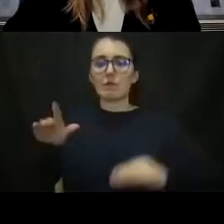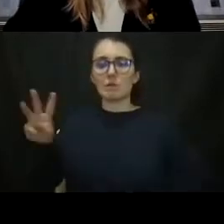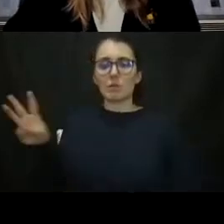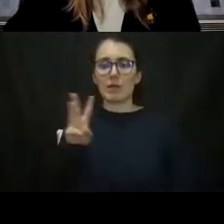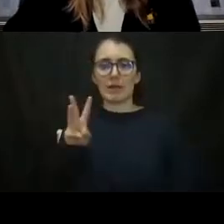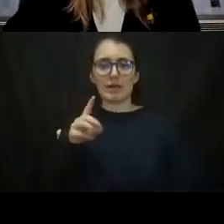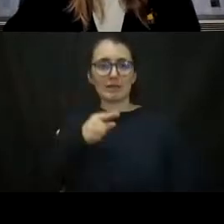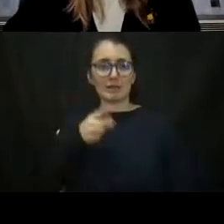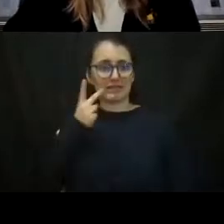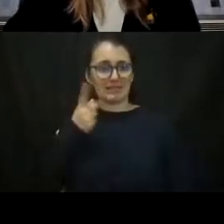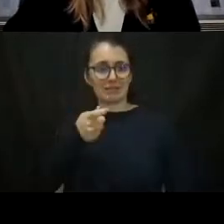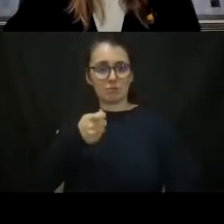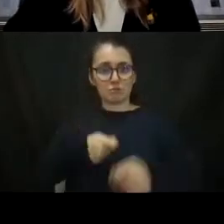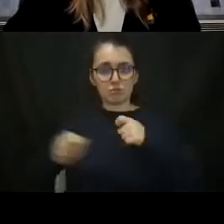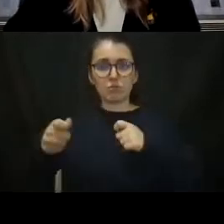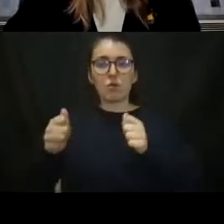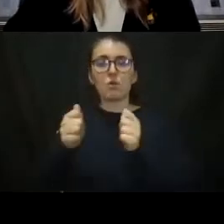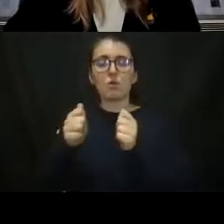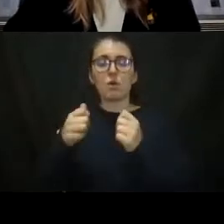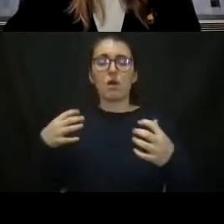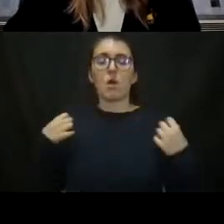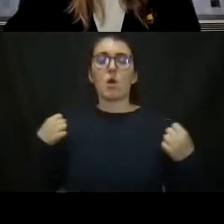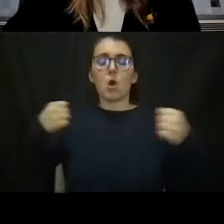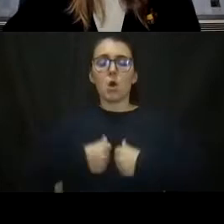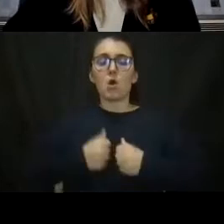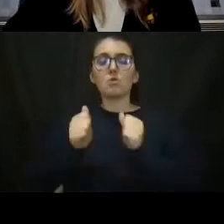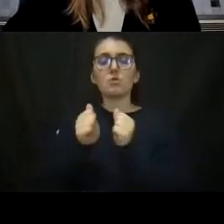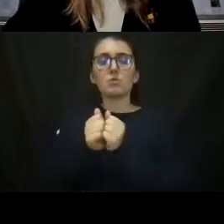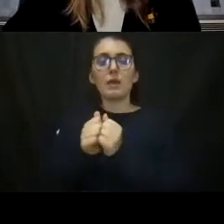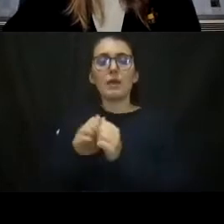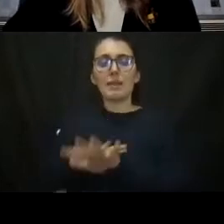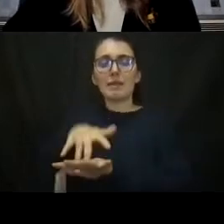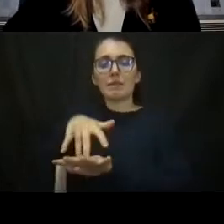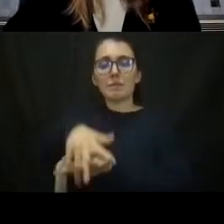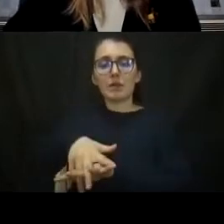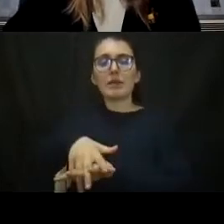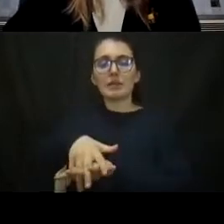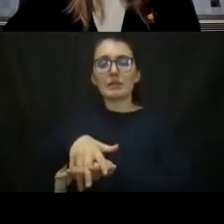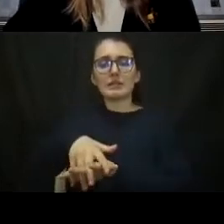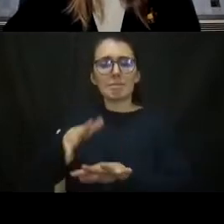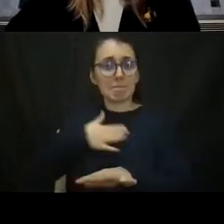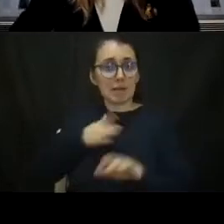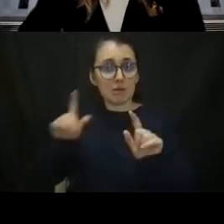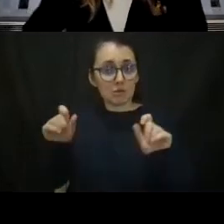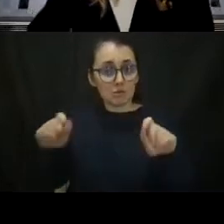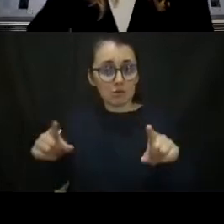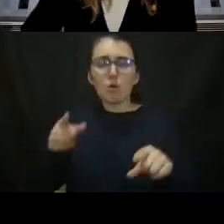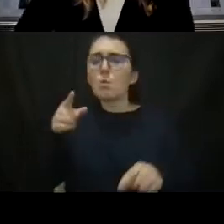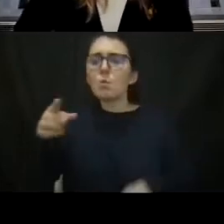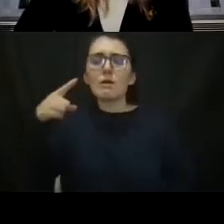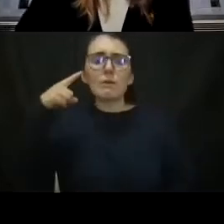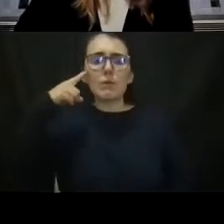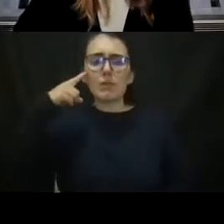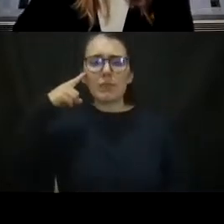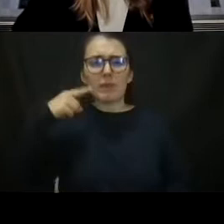trading fur pelts with Native Americans along the banks of this river. And so my question for you is what you think